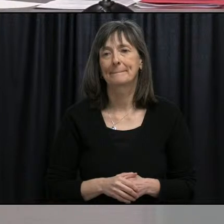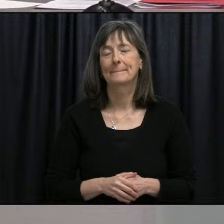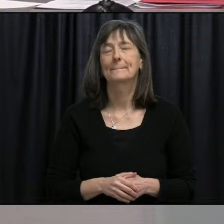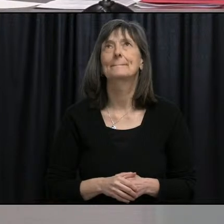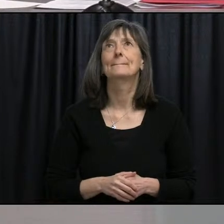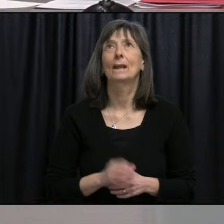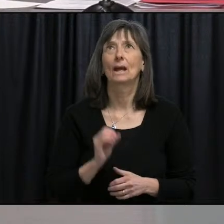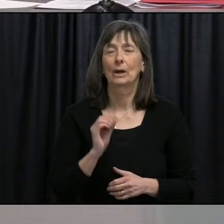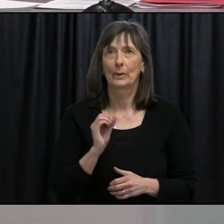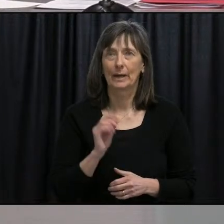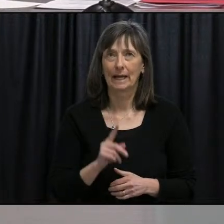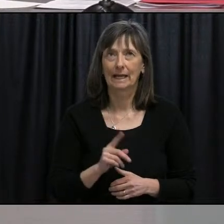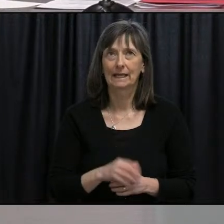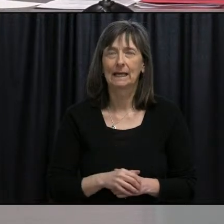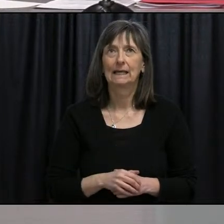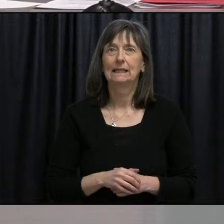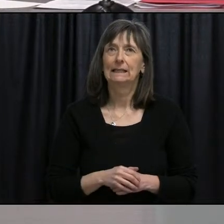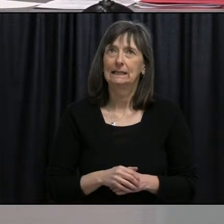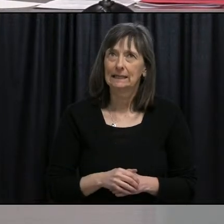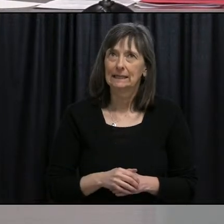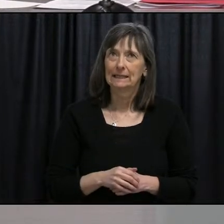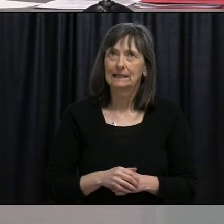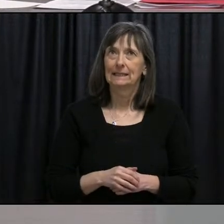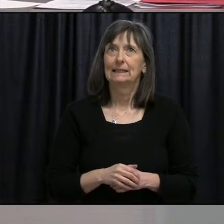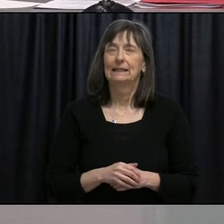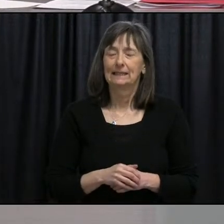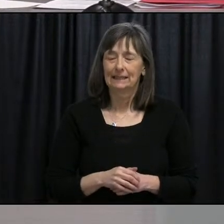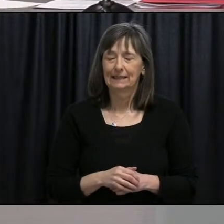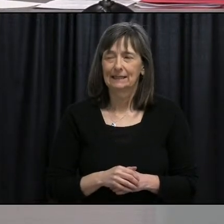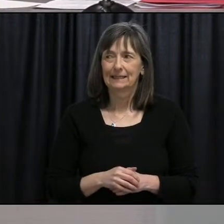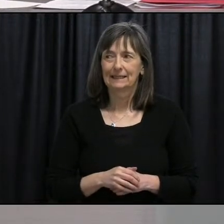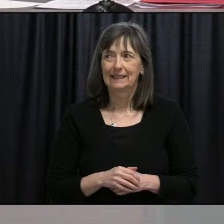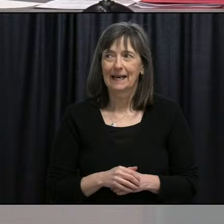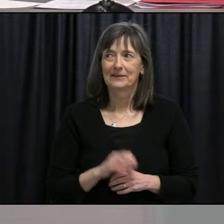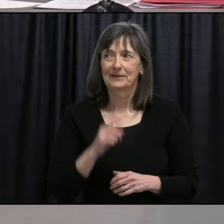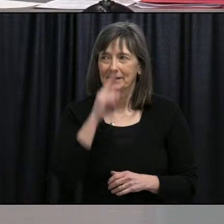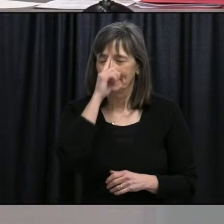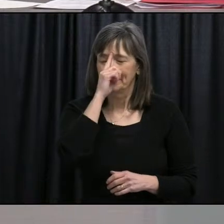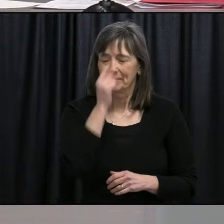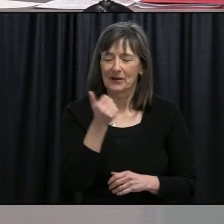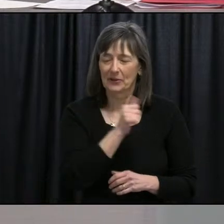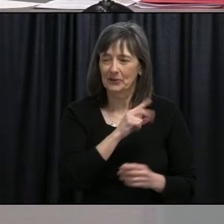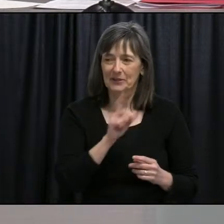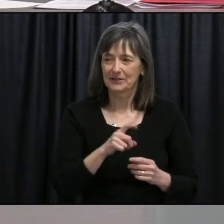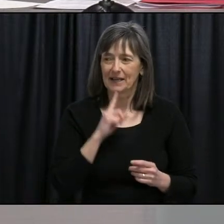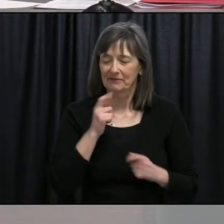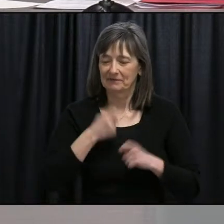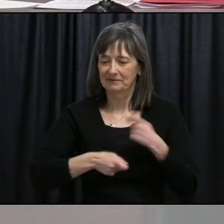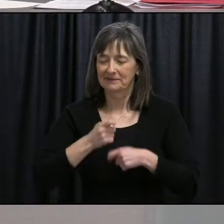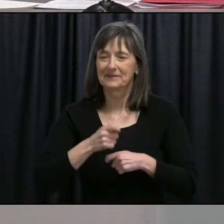Okay. They must be up there. I was expecting to hear another question. I'm